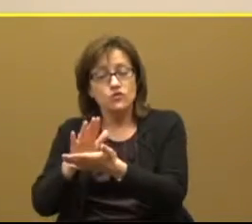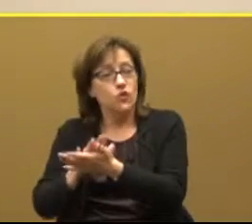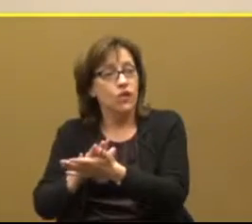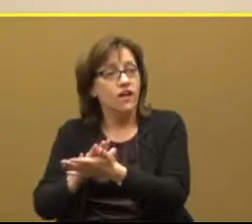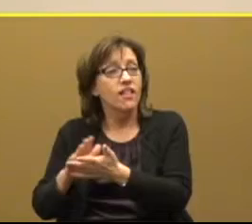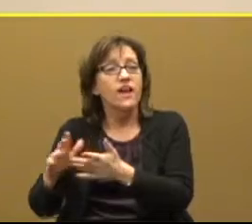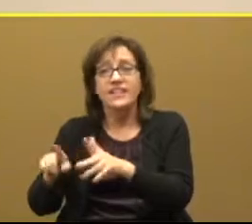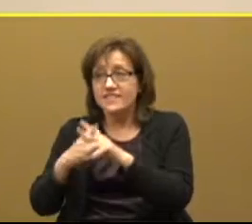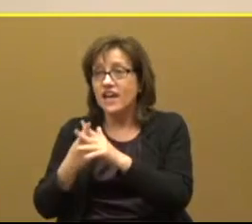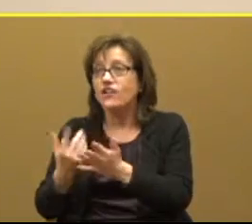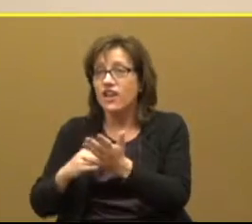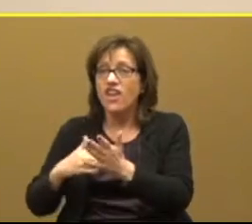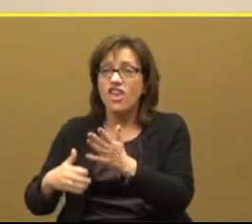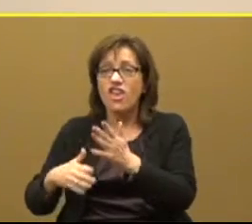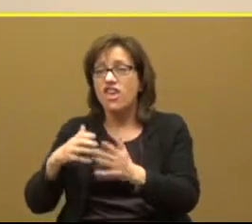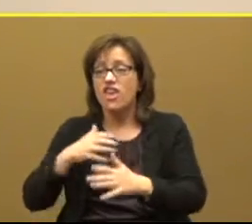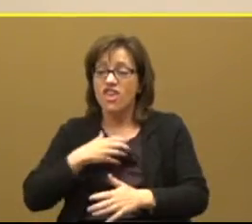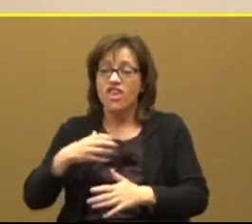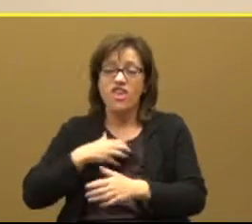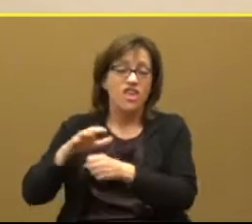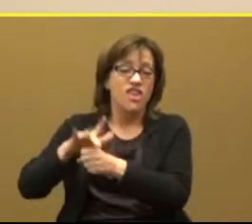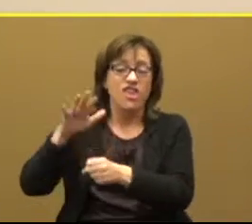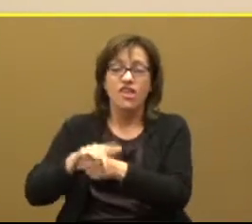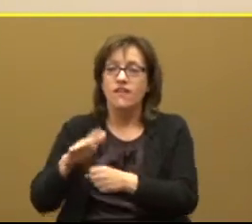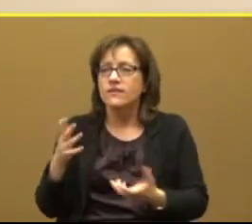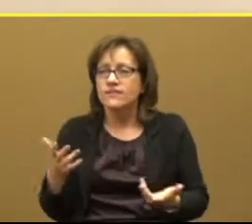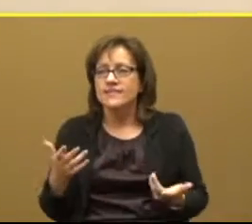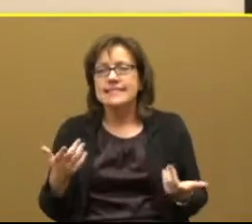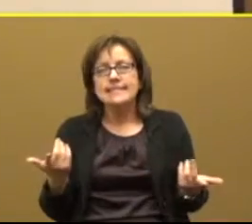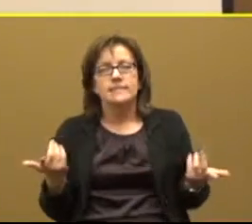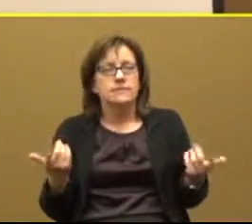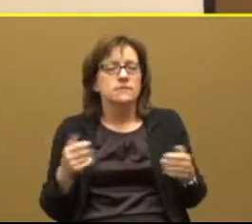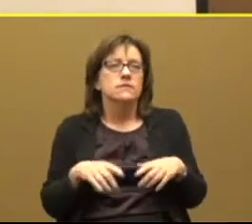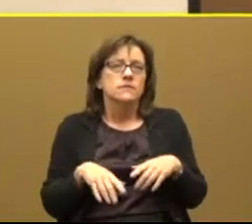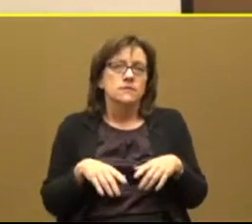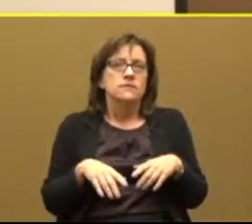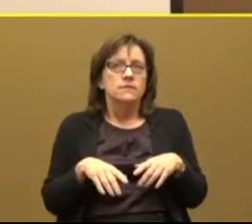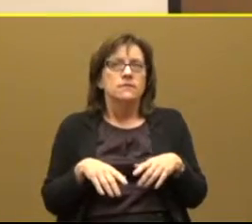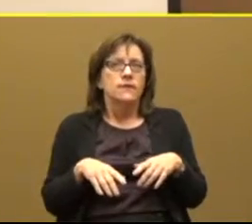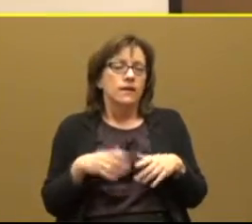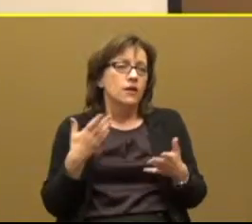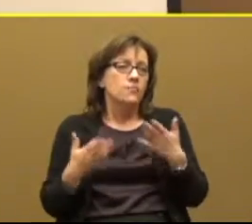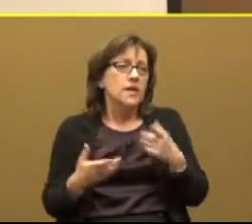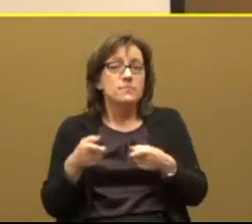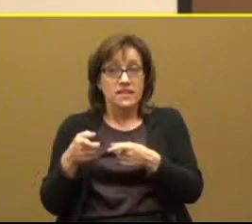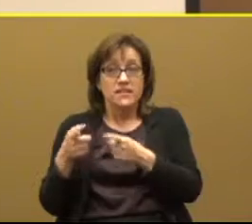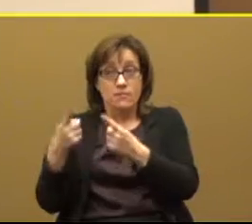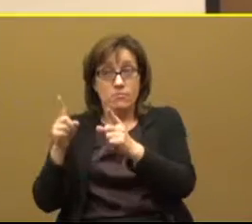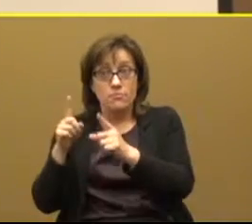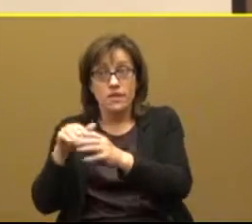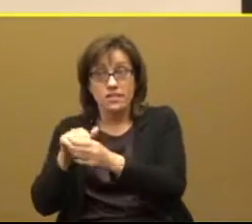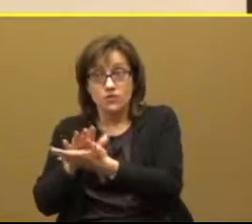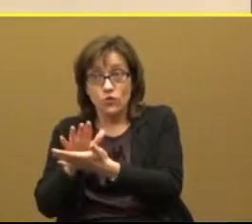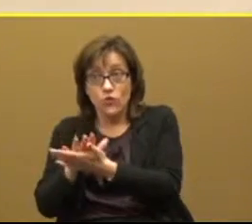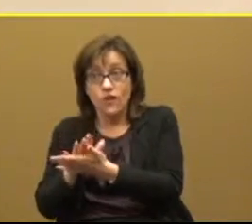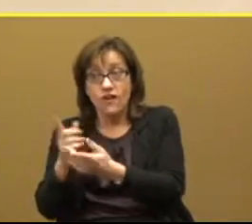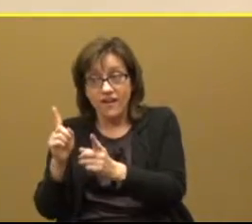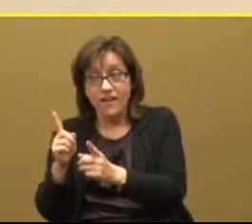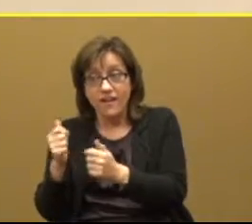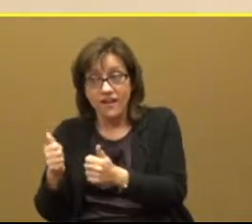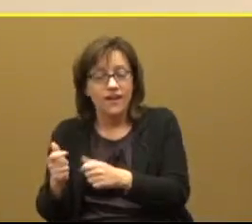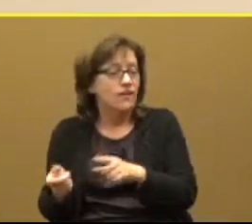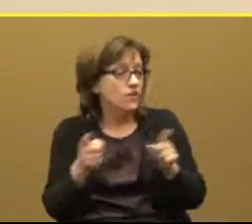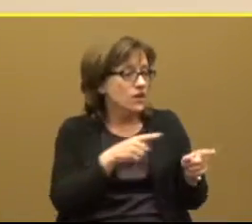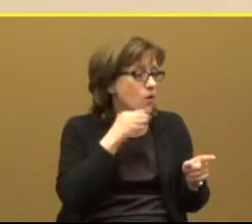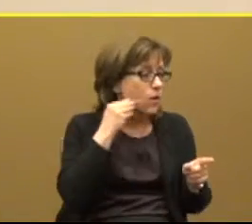not getting support at home? You want the child to ask for pretzels. They maybe do it for you at school, but then they go home